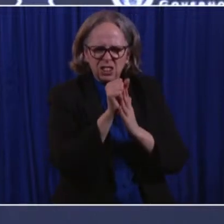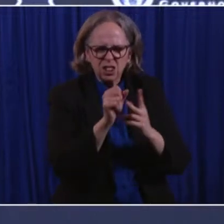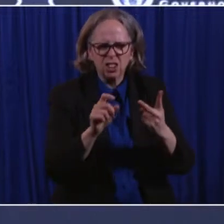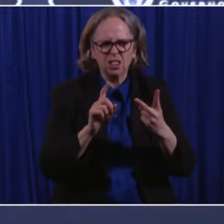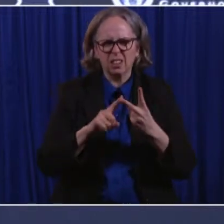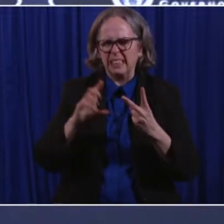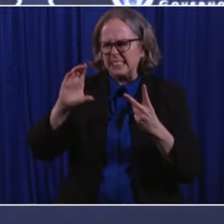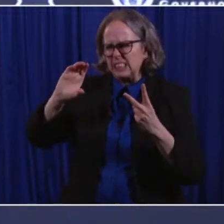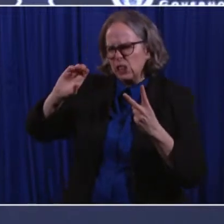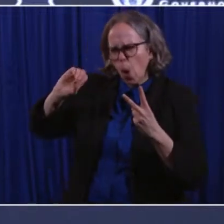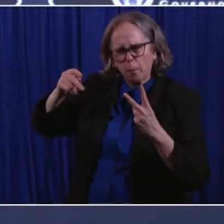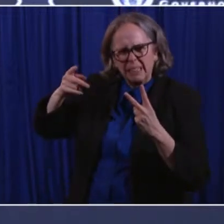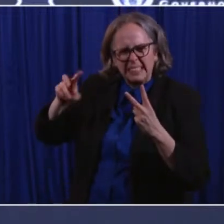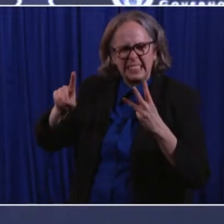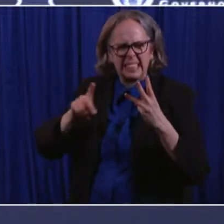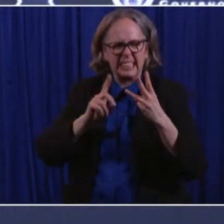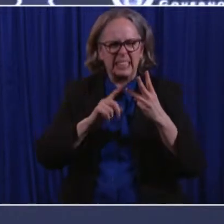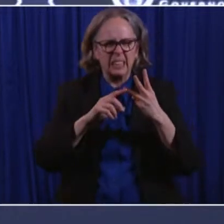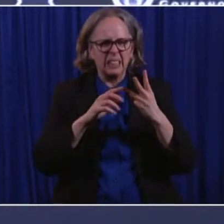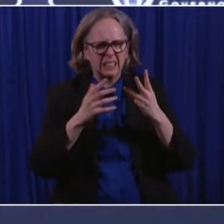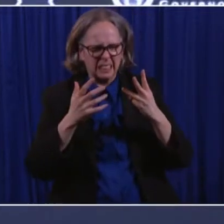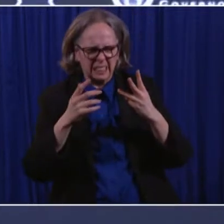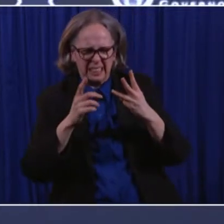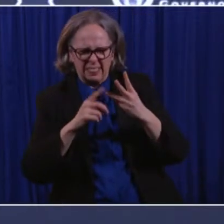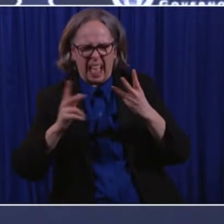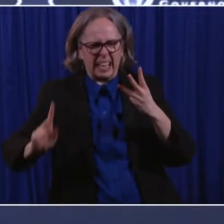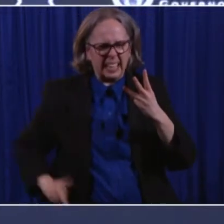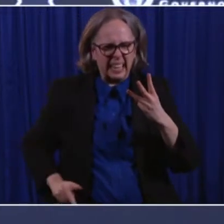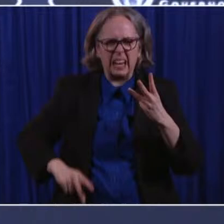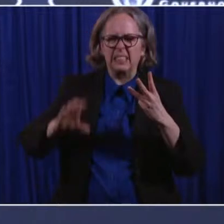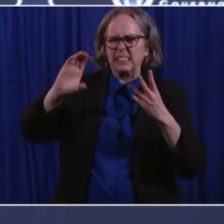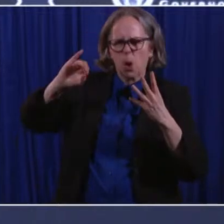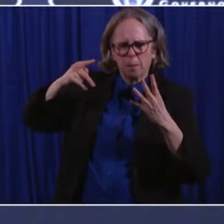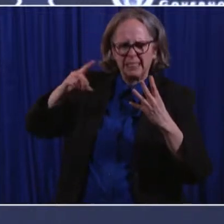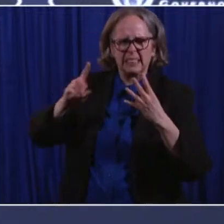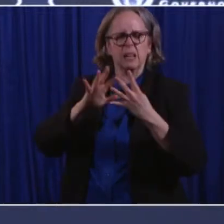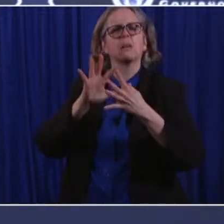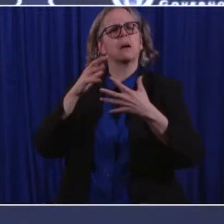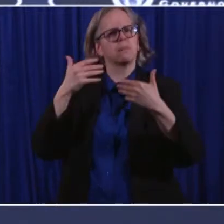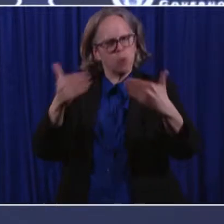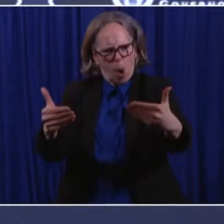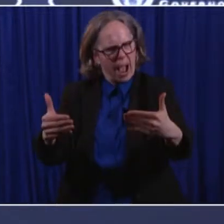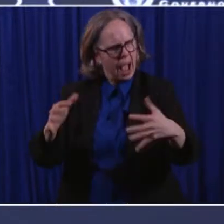book their appointments for the vaccine through the state portal. Get the